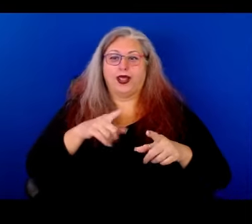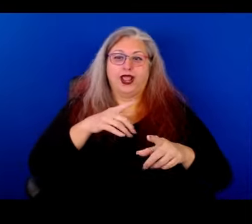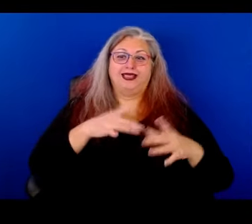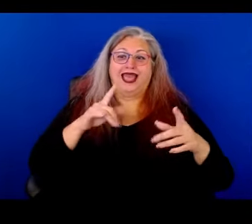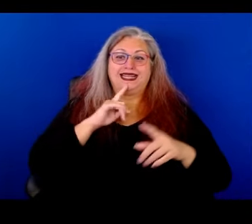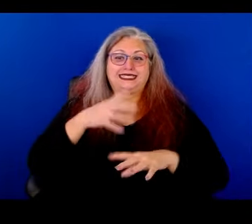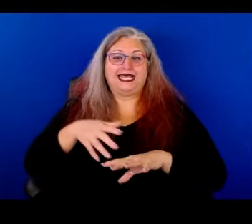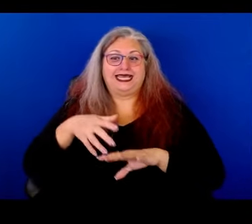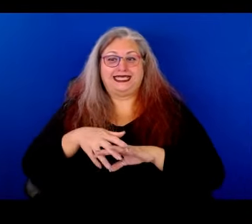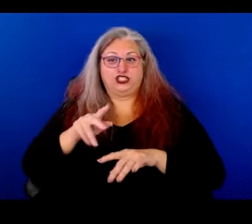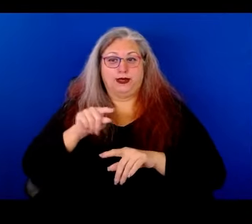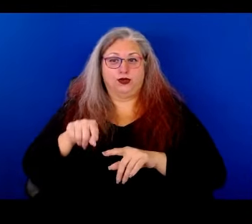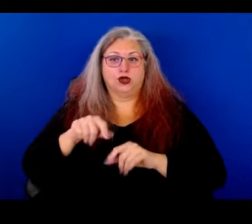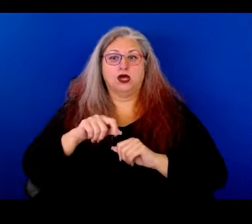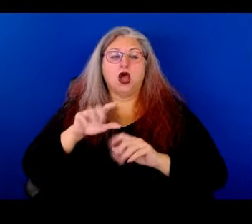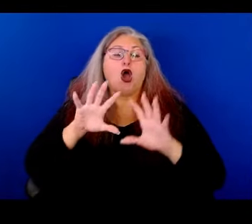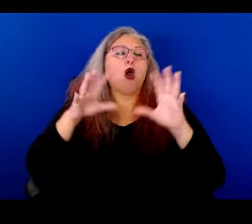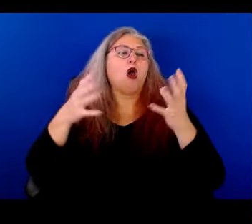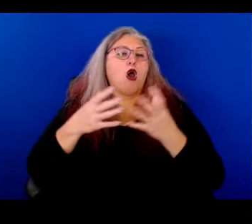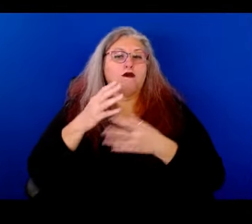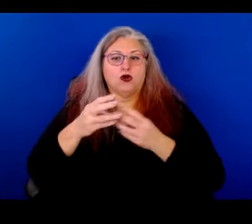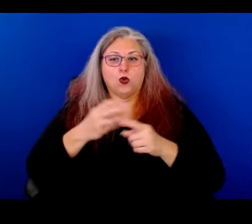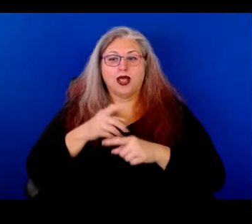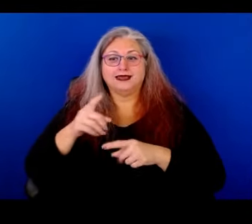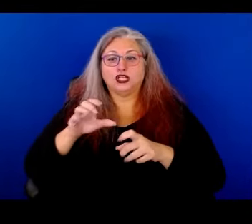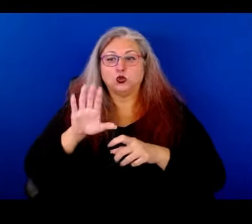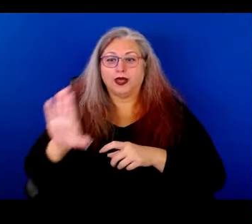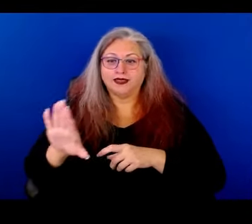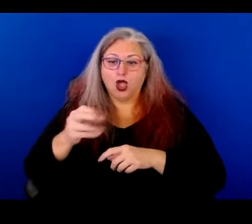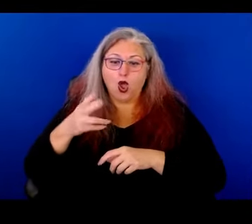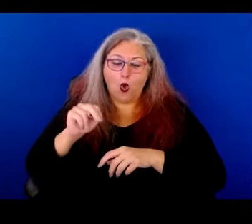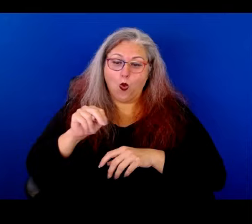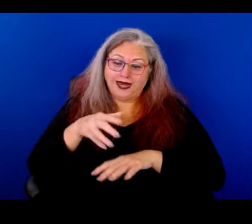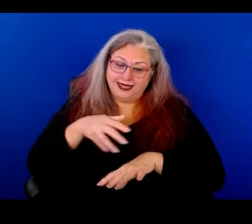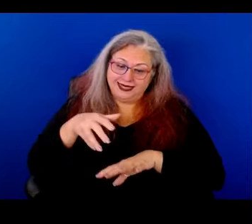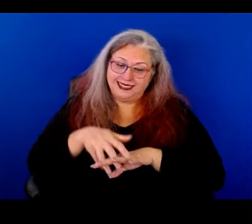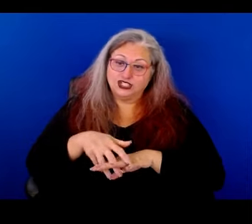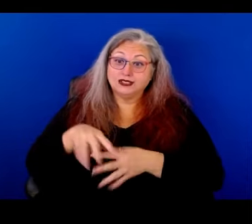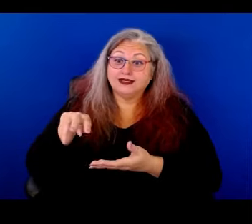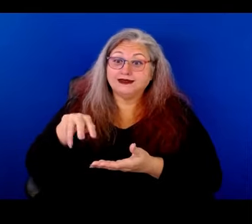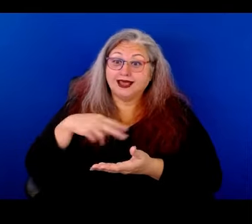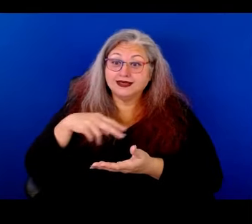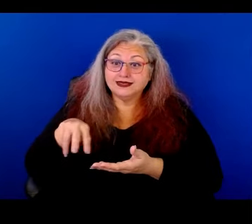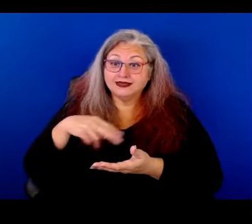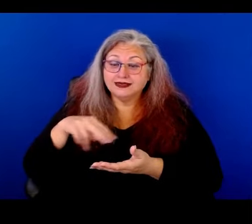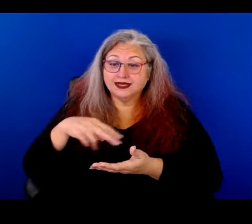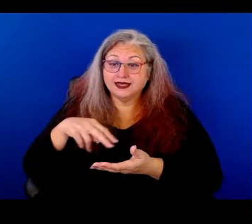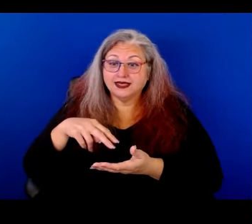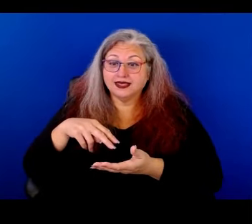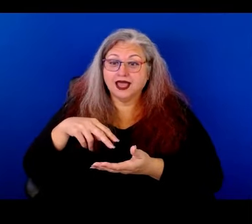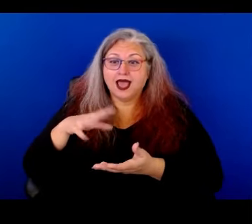light, where indigenous people worldwide were doing their own indigenous